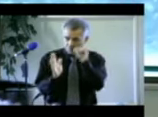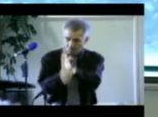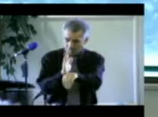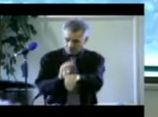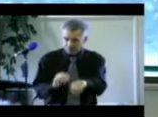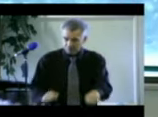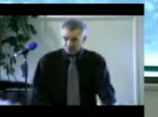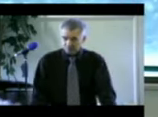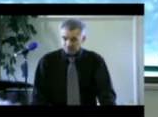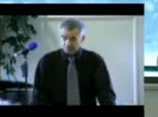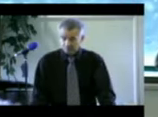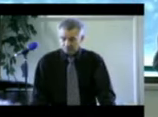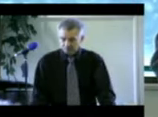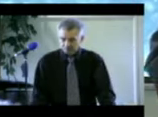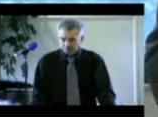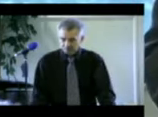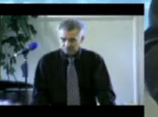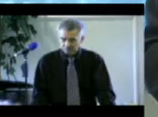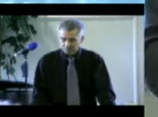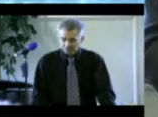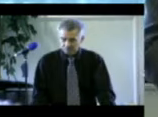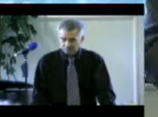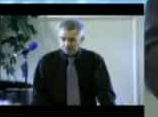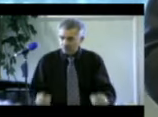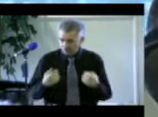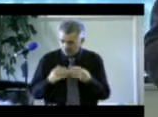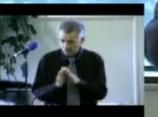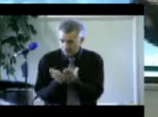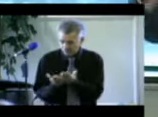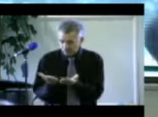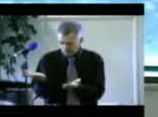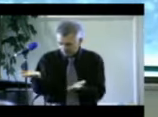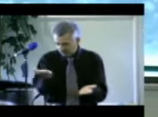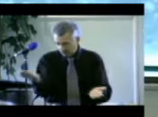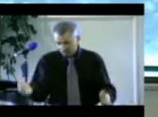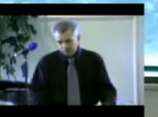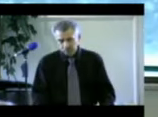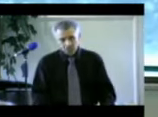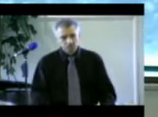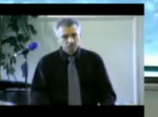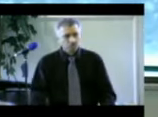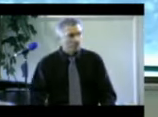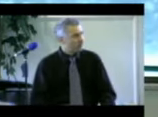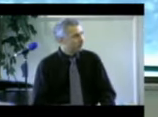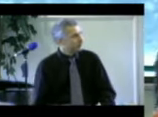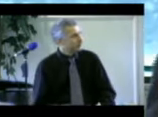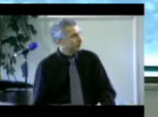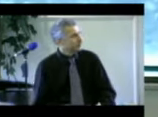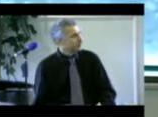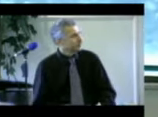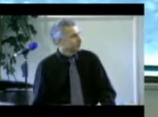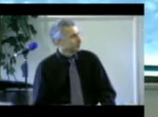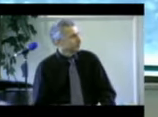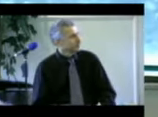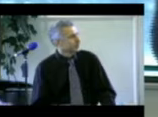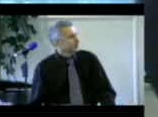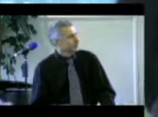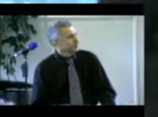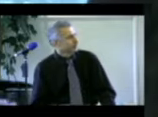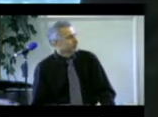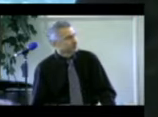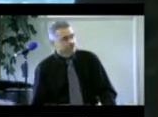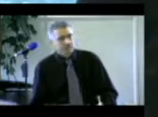anything. If you have your Bibles with you, and if you don't, there's one in the pew in front of you. I'd like you to